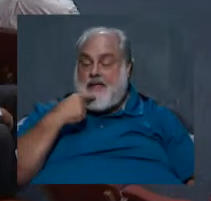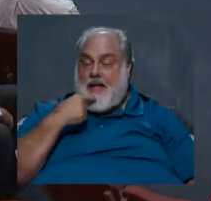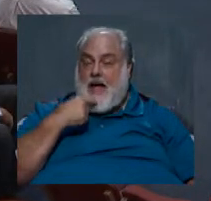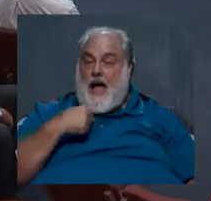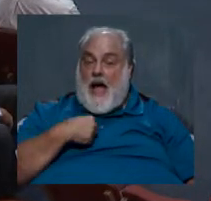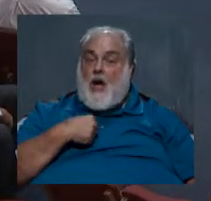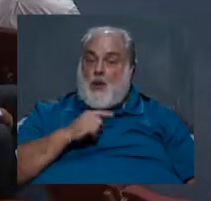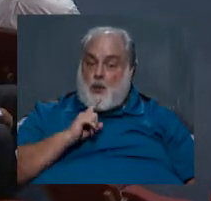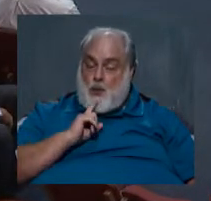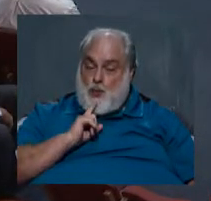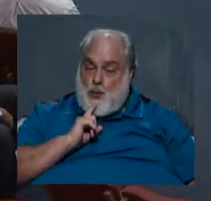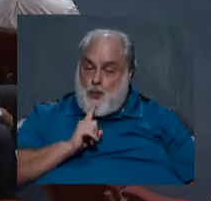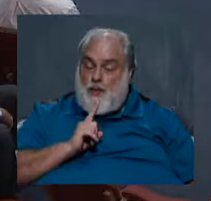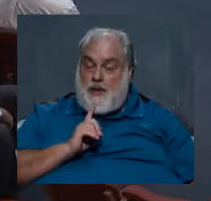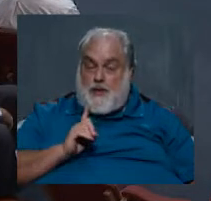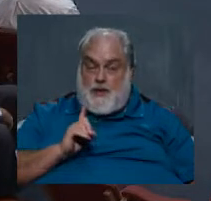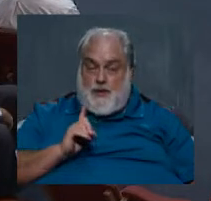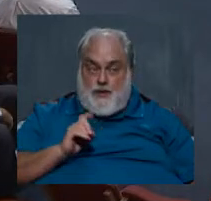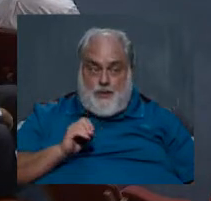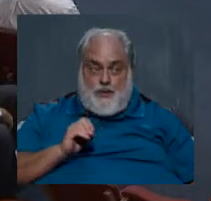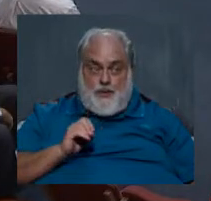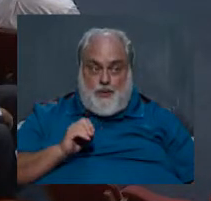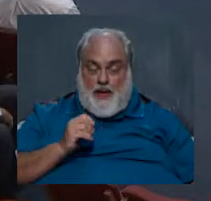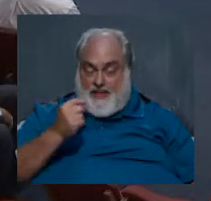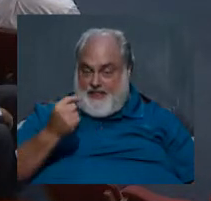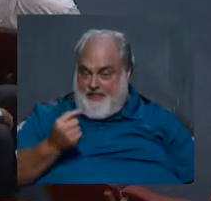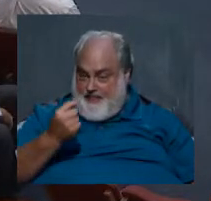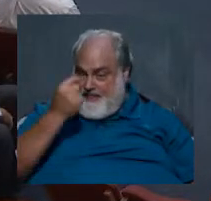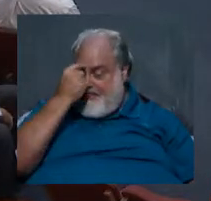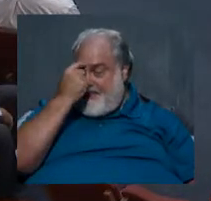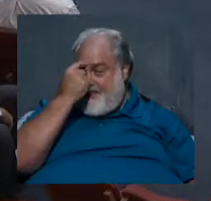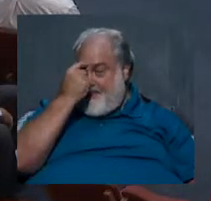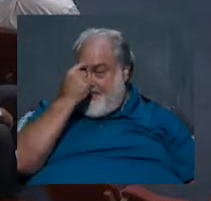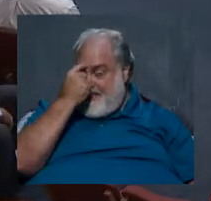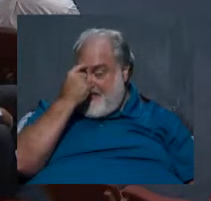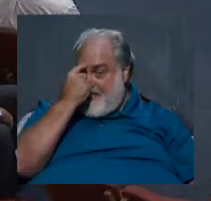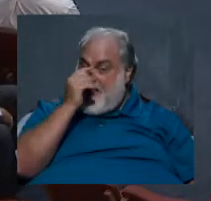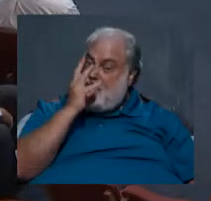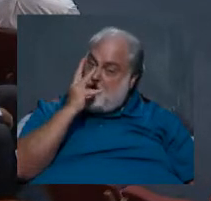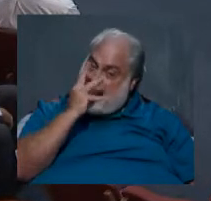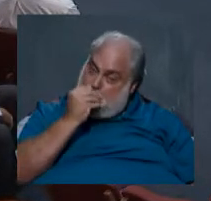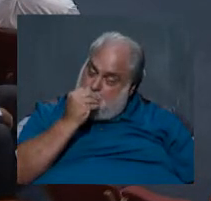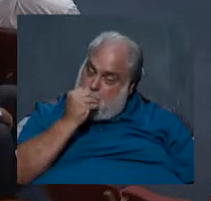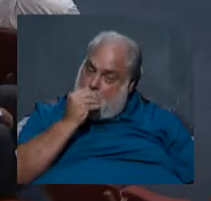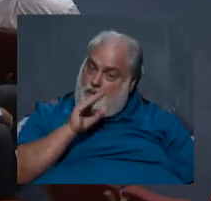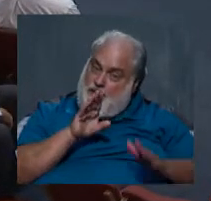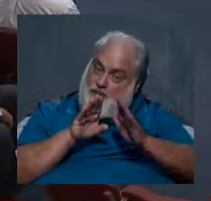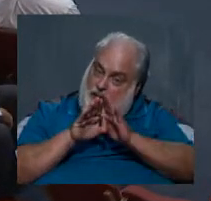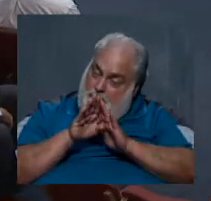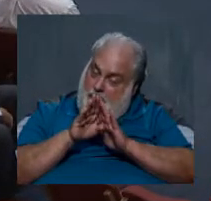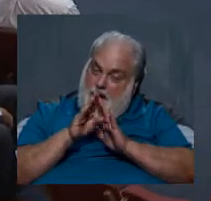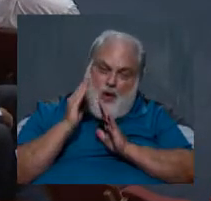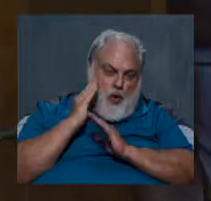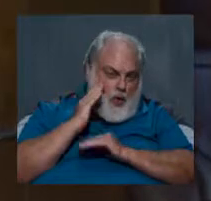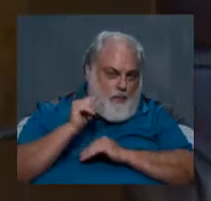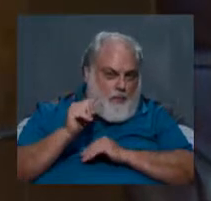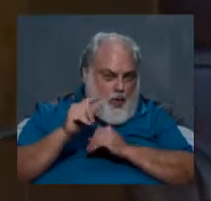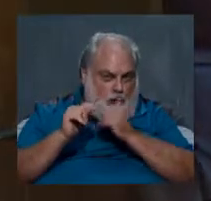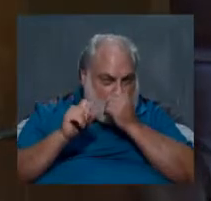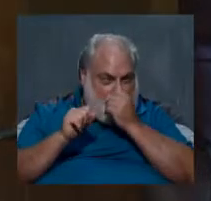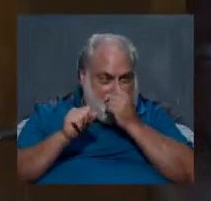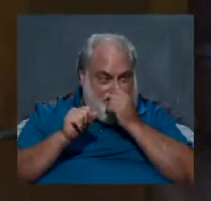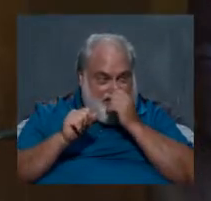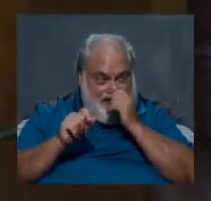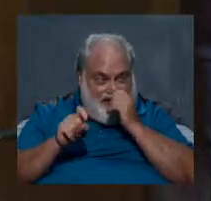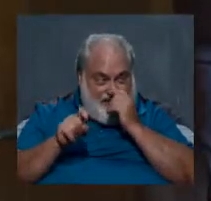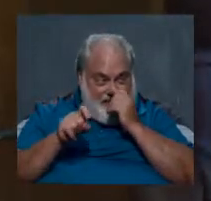really, really think that this is an attractive development, and I know that multifamily is